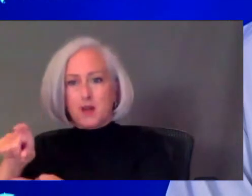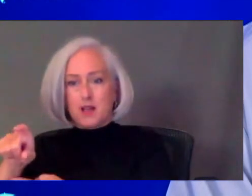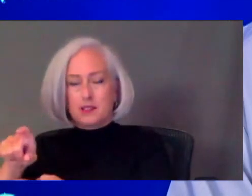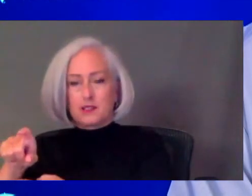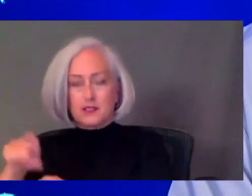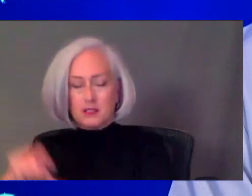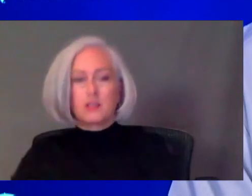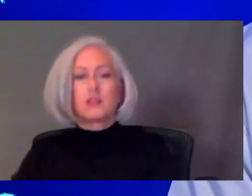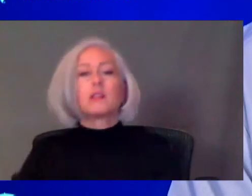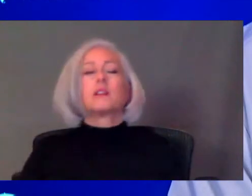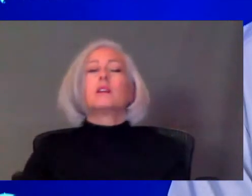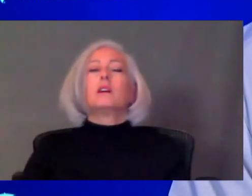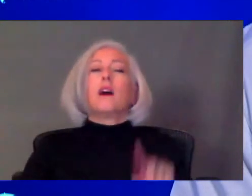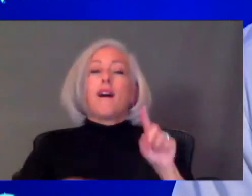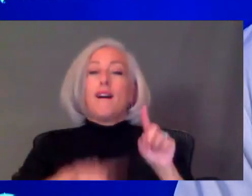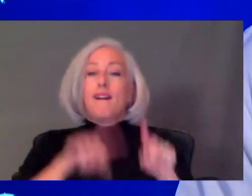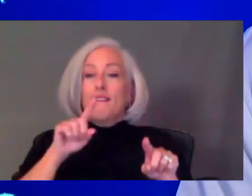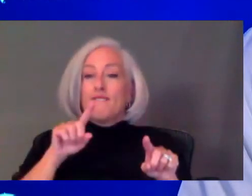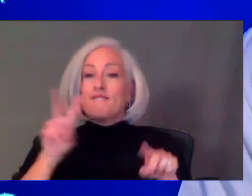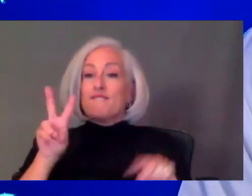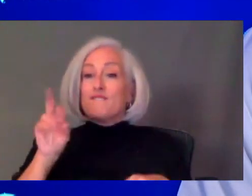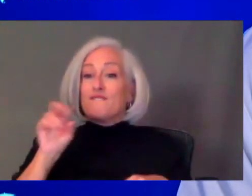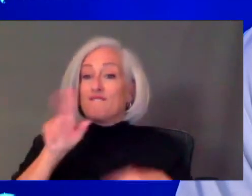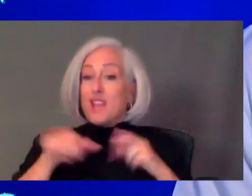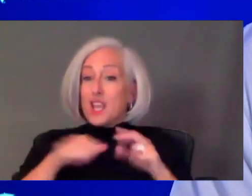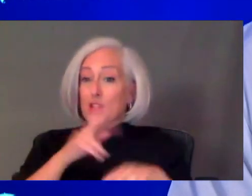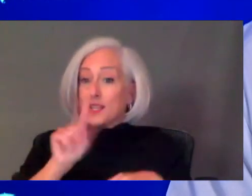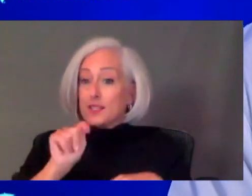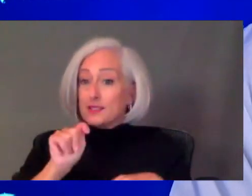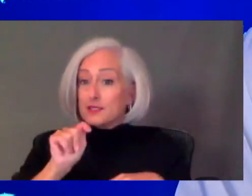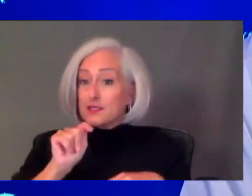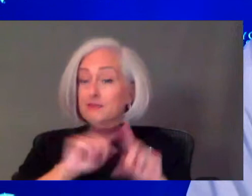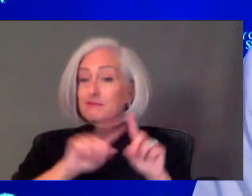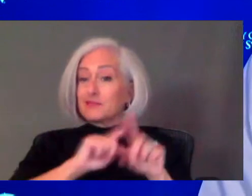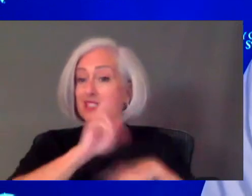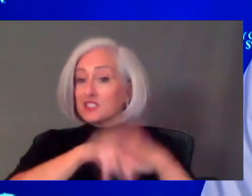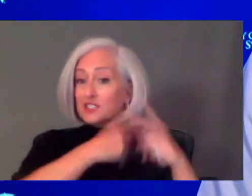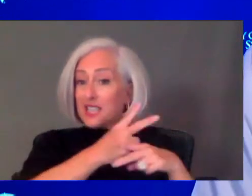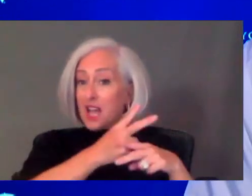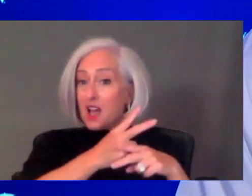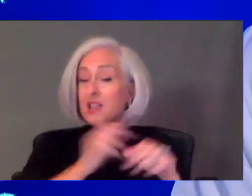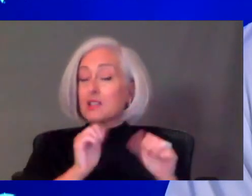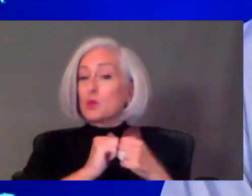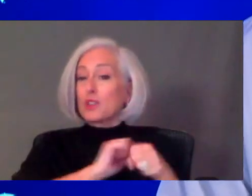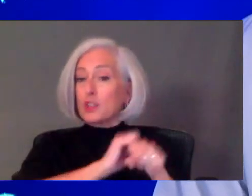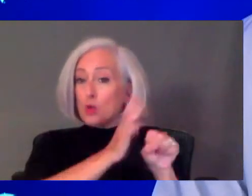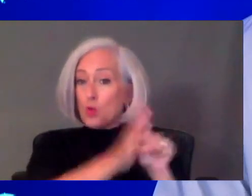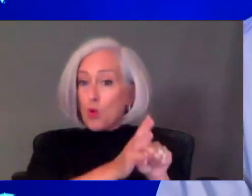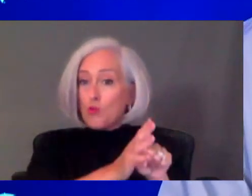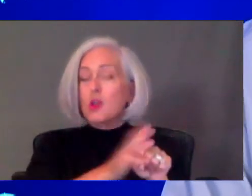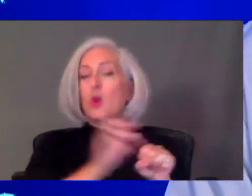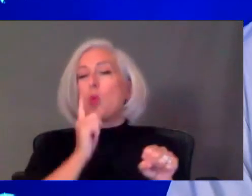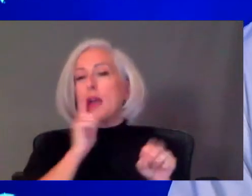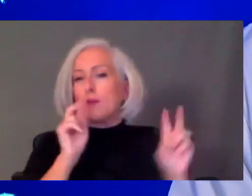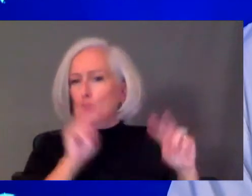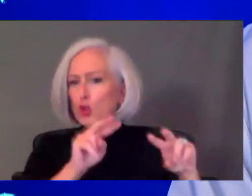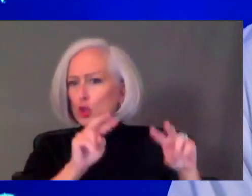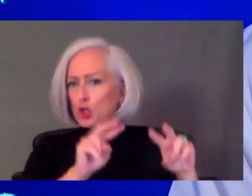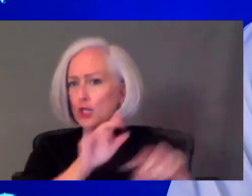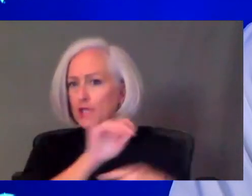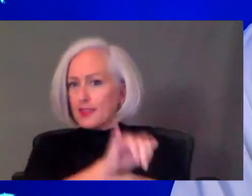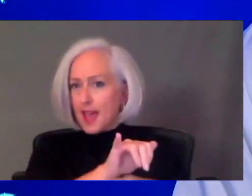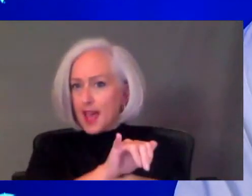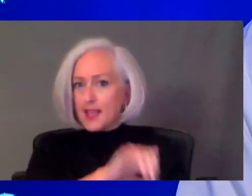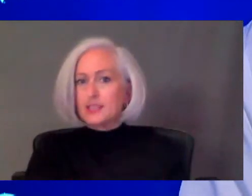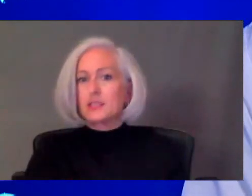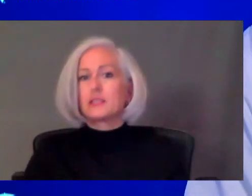so we can get to some of our viewer community questions? What kind of time do we have, doctors? What's going on? Can you answer I can some? stay around a little Sure. longer. Yeah, Okay, yeah. you just